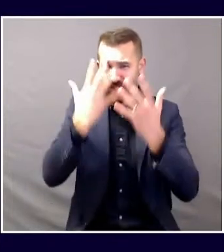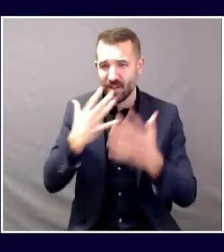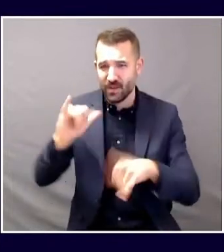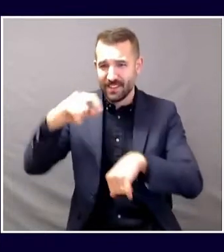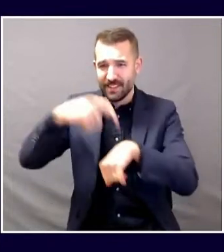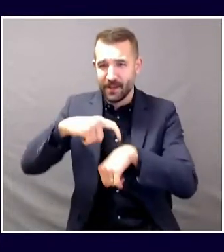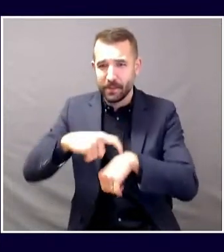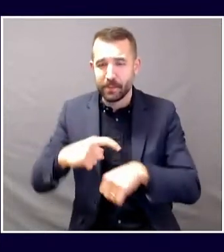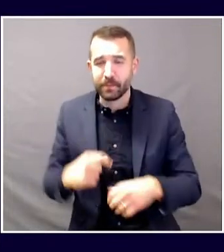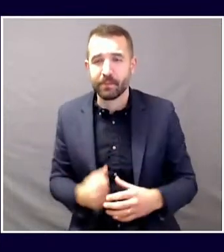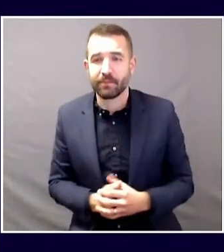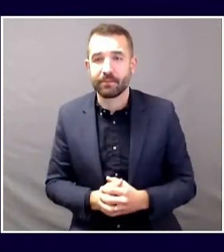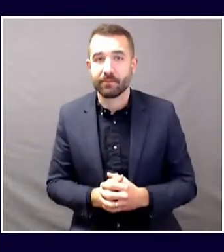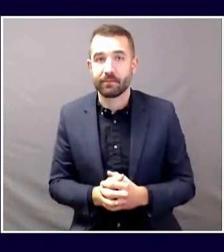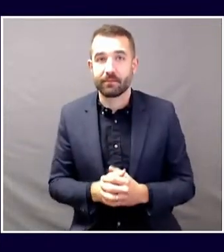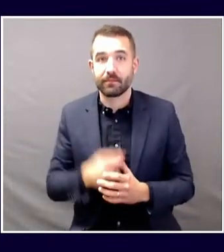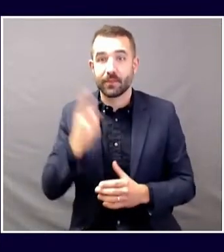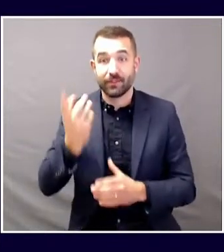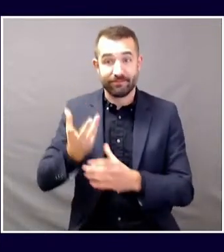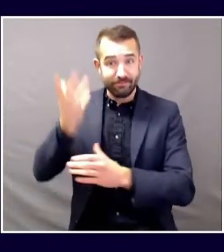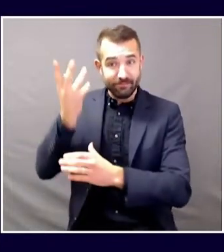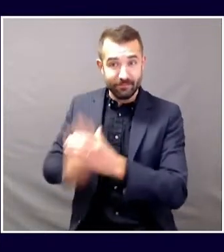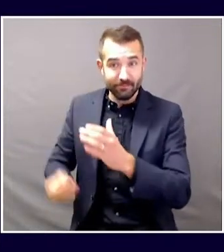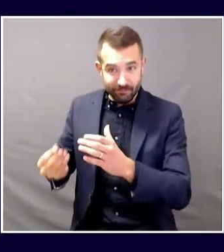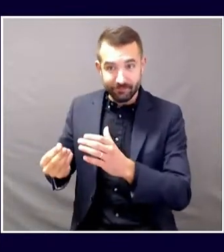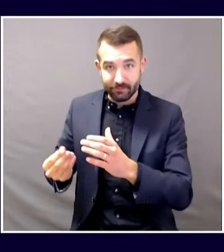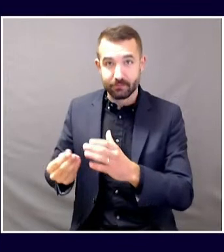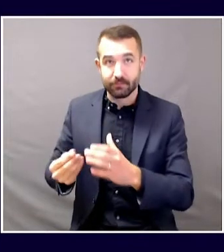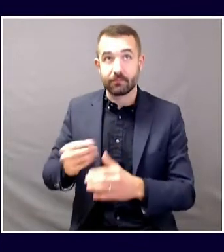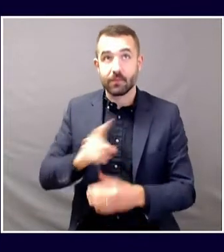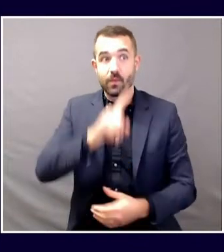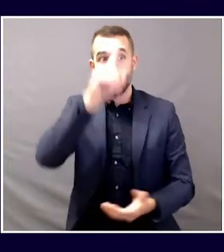Their deaths were among the